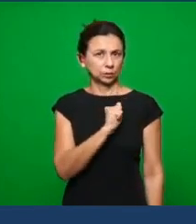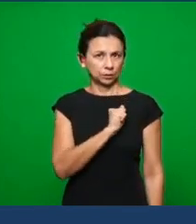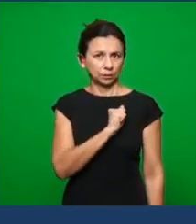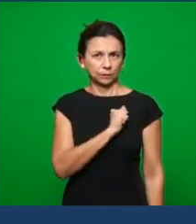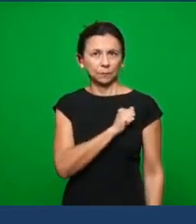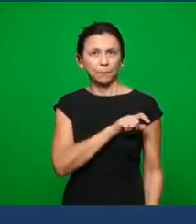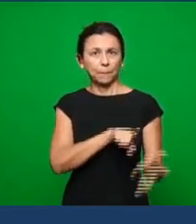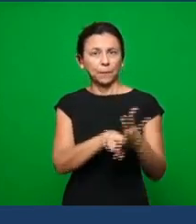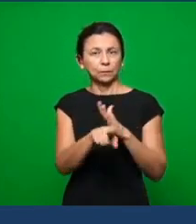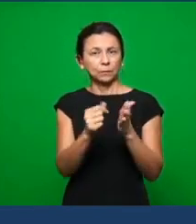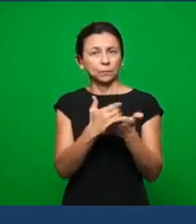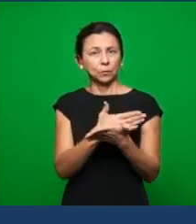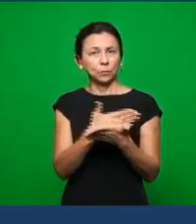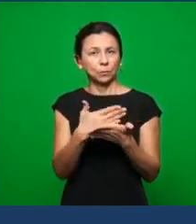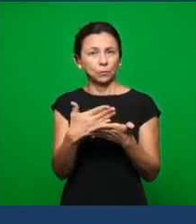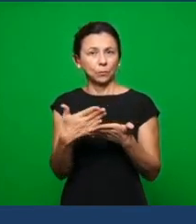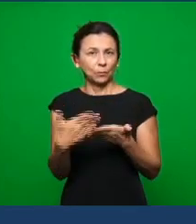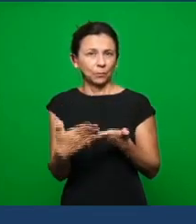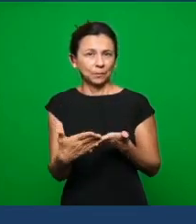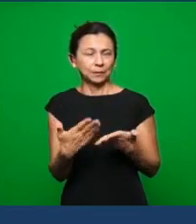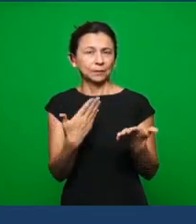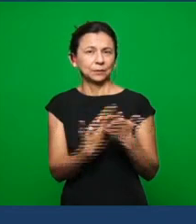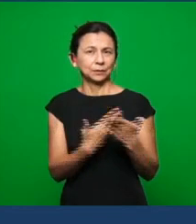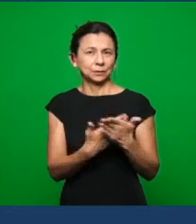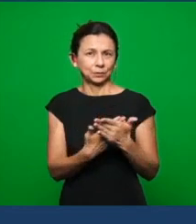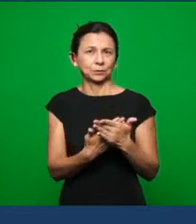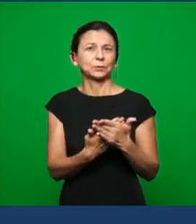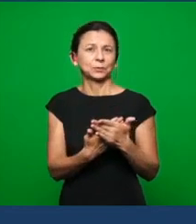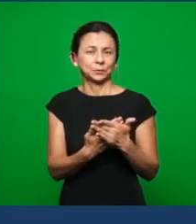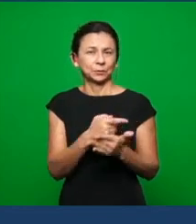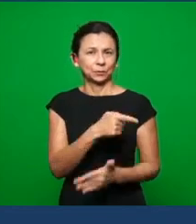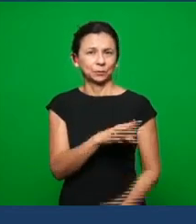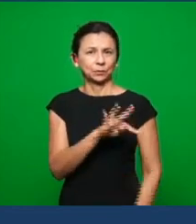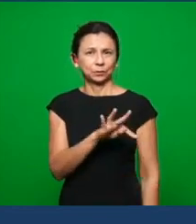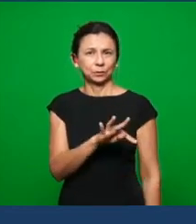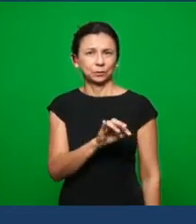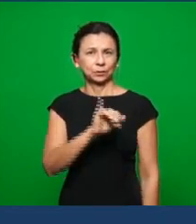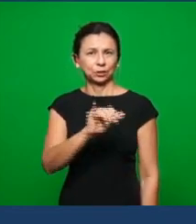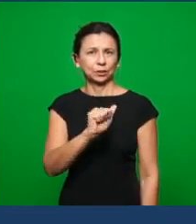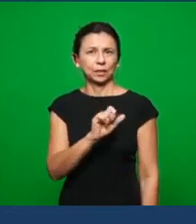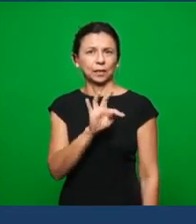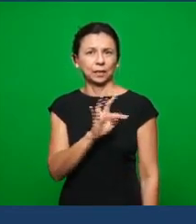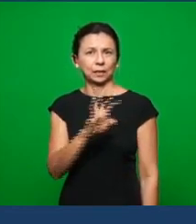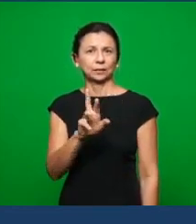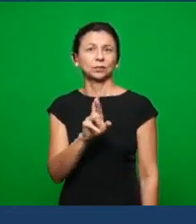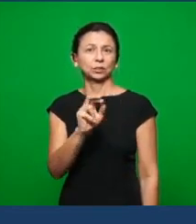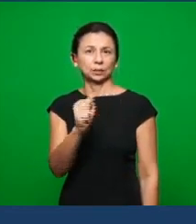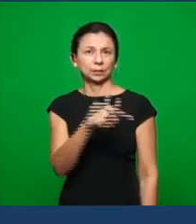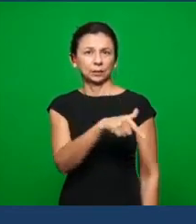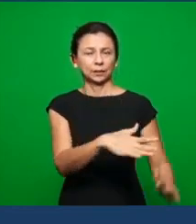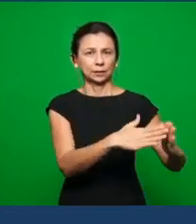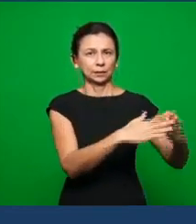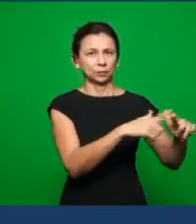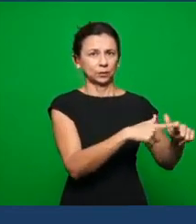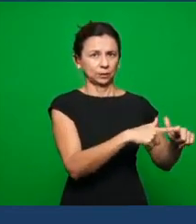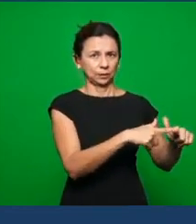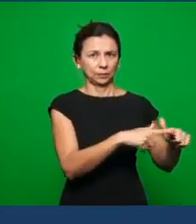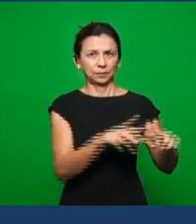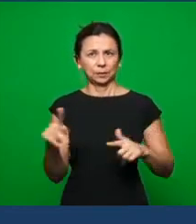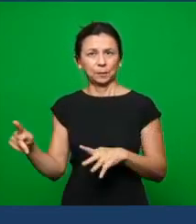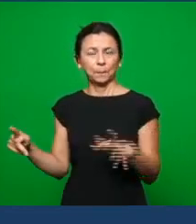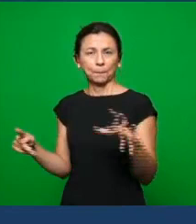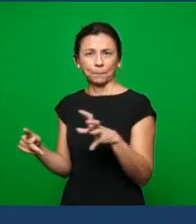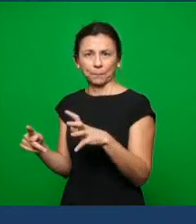introduce the topic of the letter of Thyatira. So which were the doctrinary errors that are being